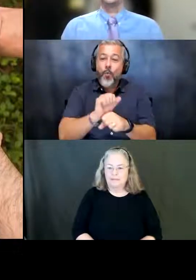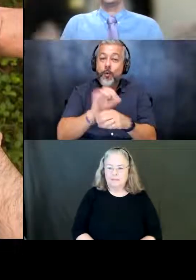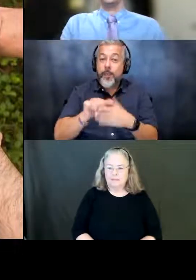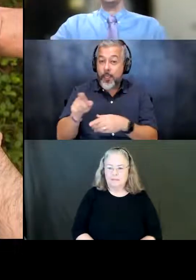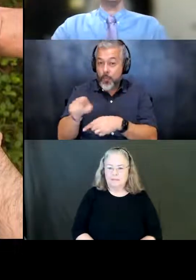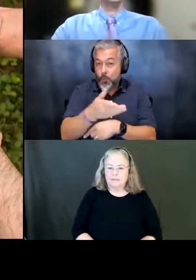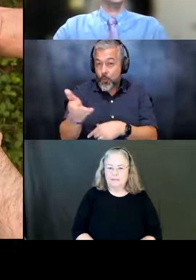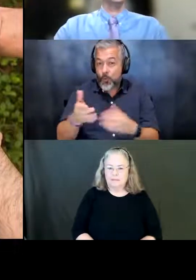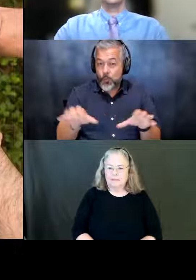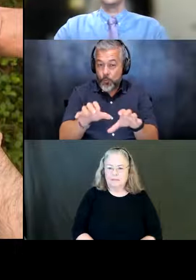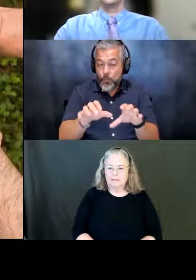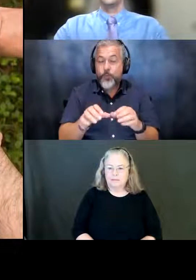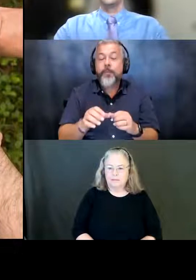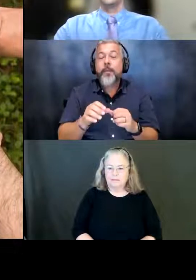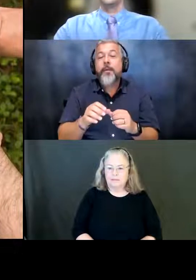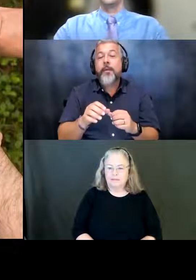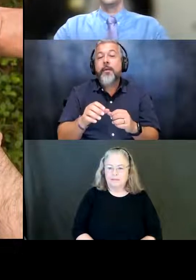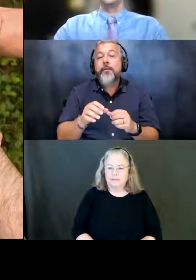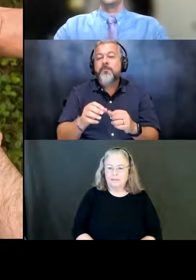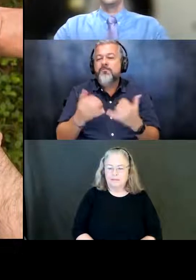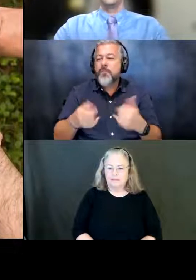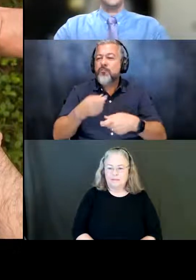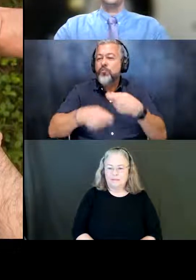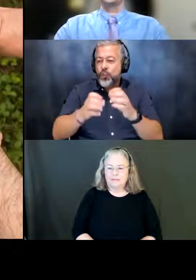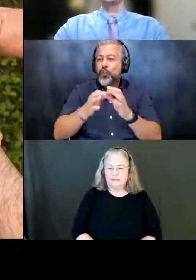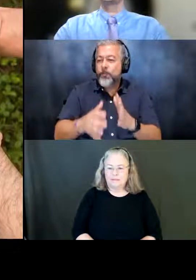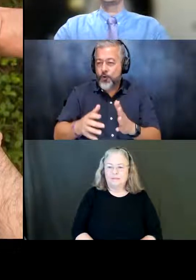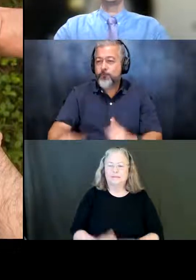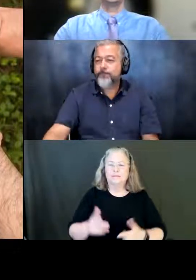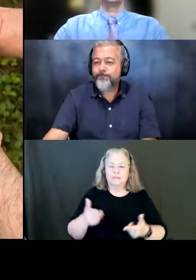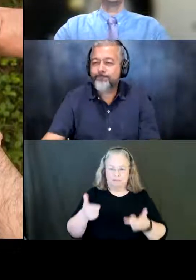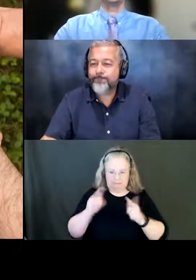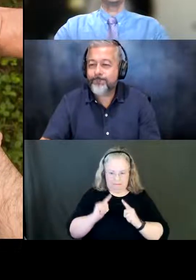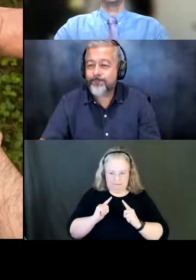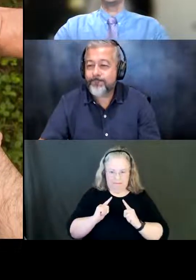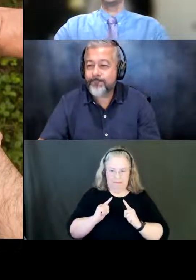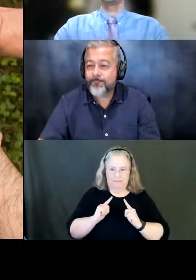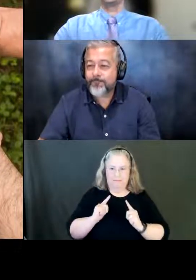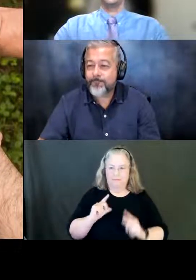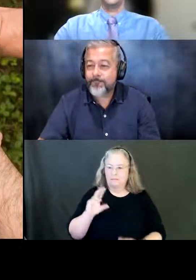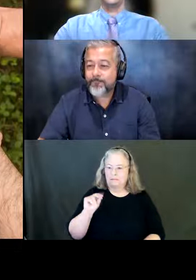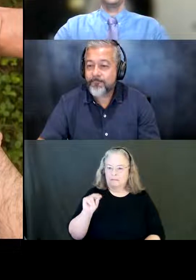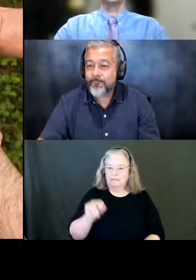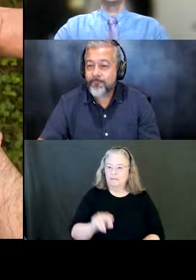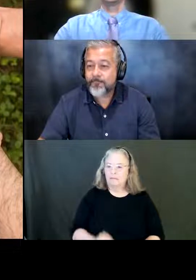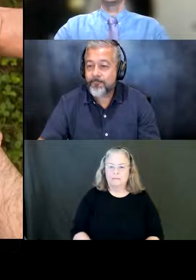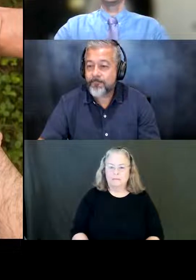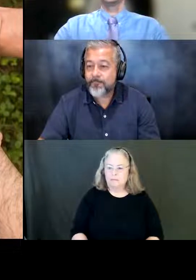do. And it looks like did we lose the interpreter for ASL?